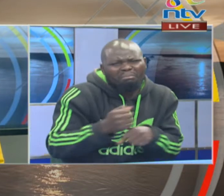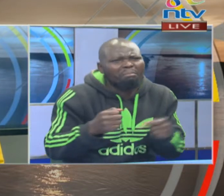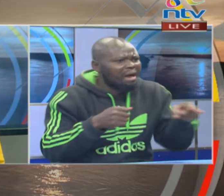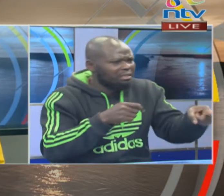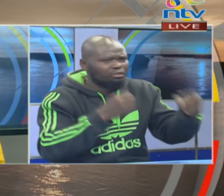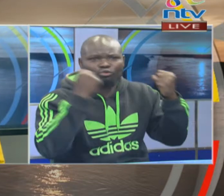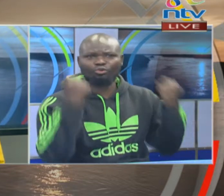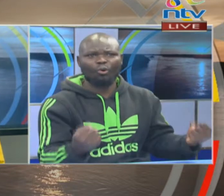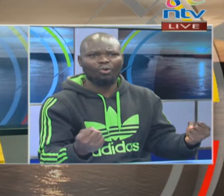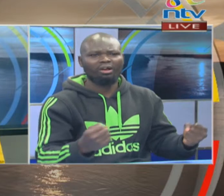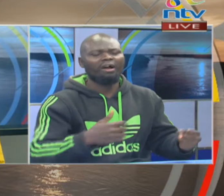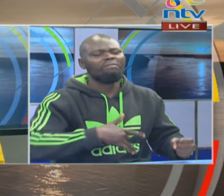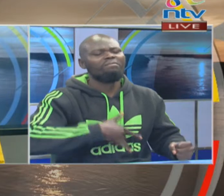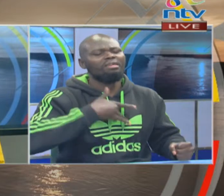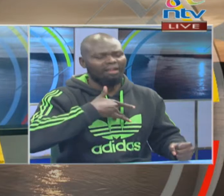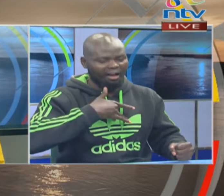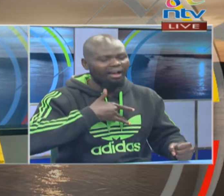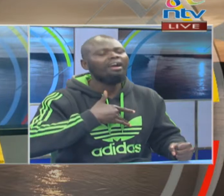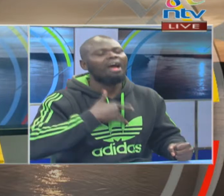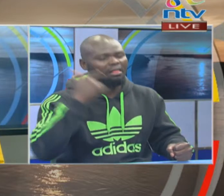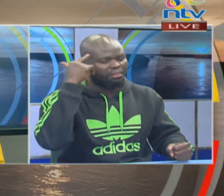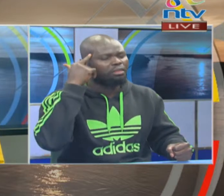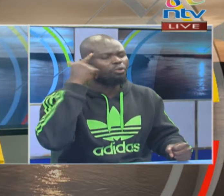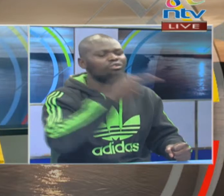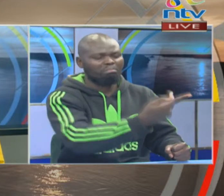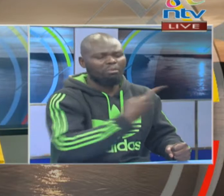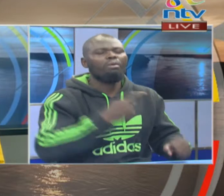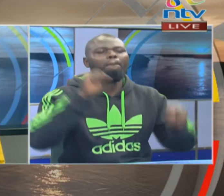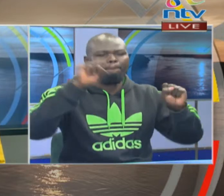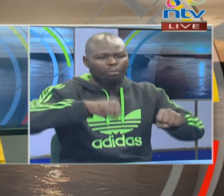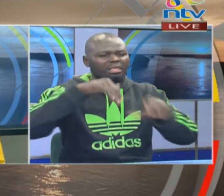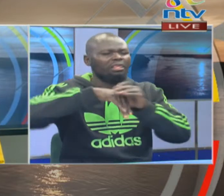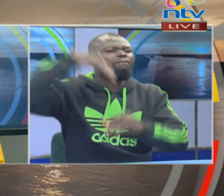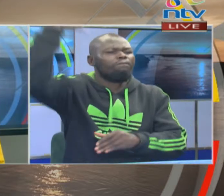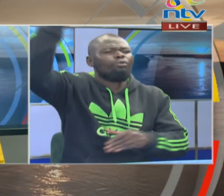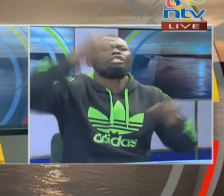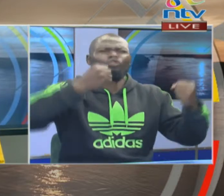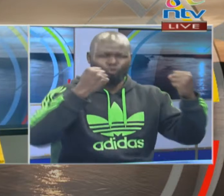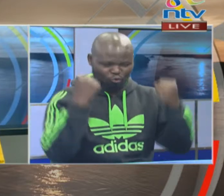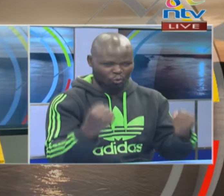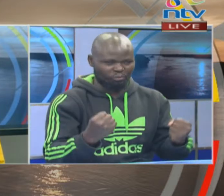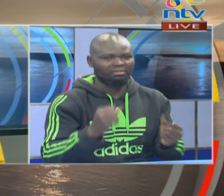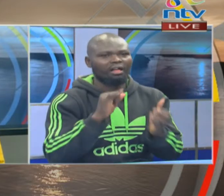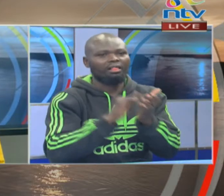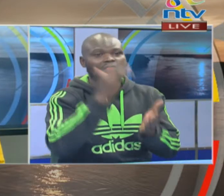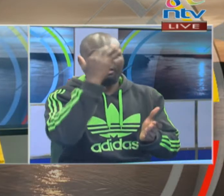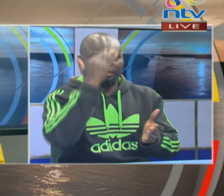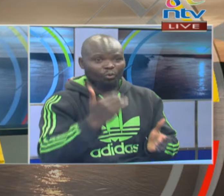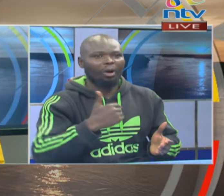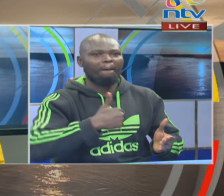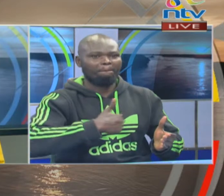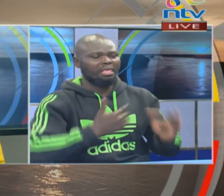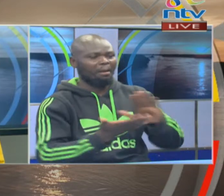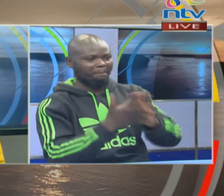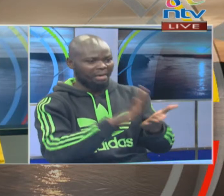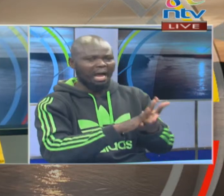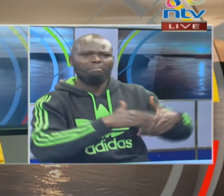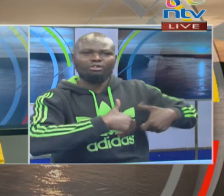she didn't think about the age like a problem, but she was happy with my strength.